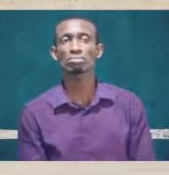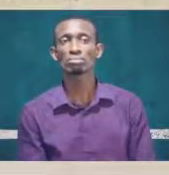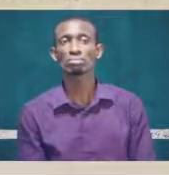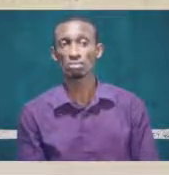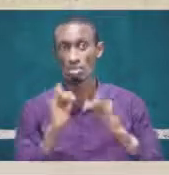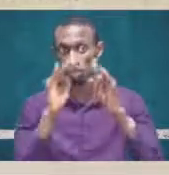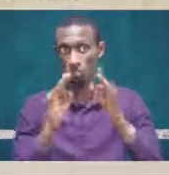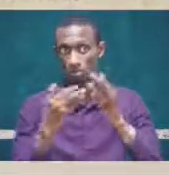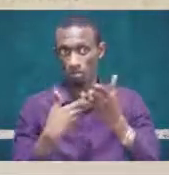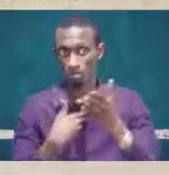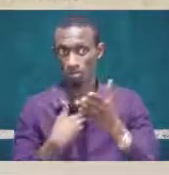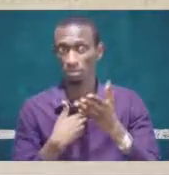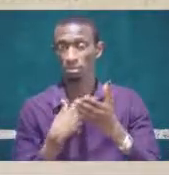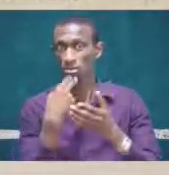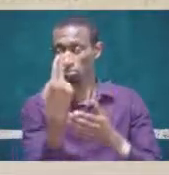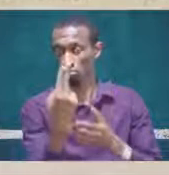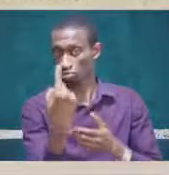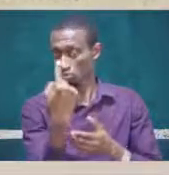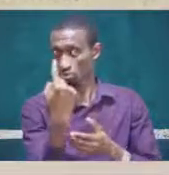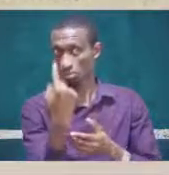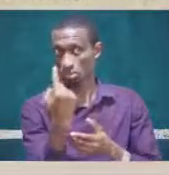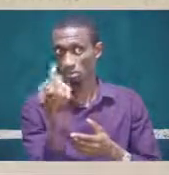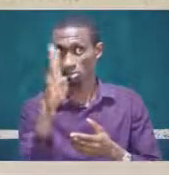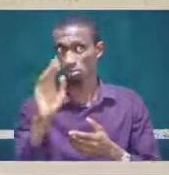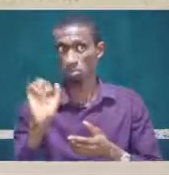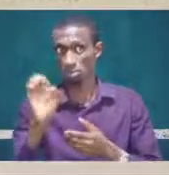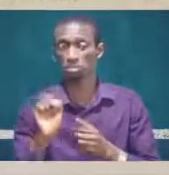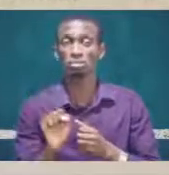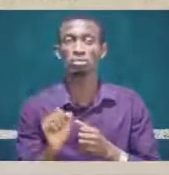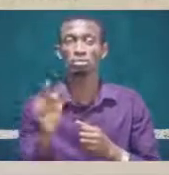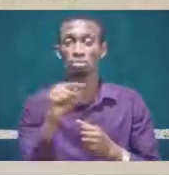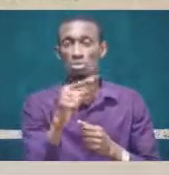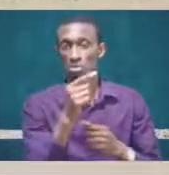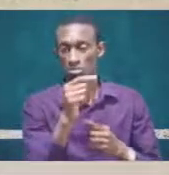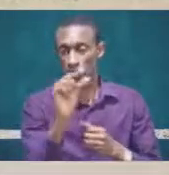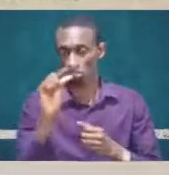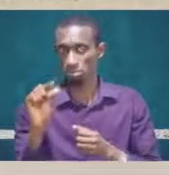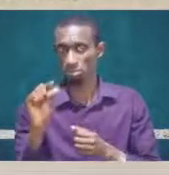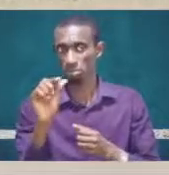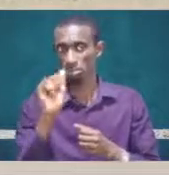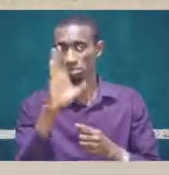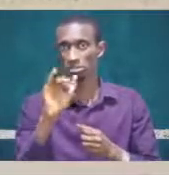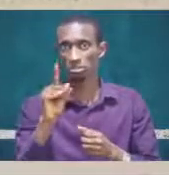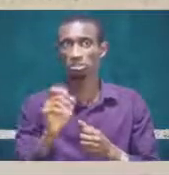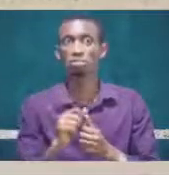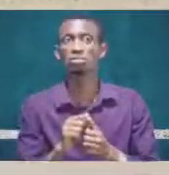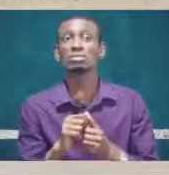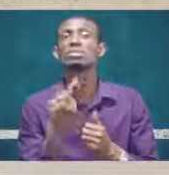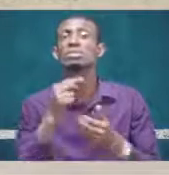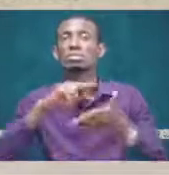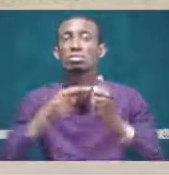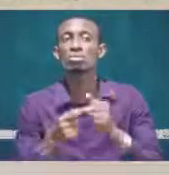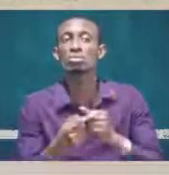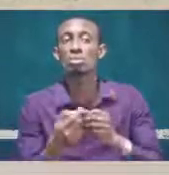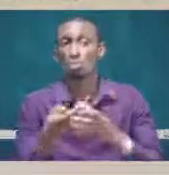if we had one base for each amino acid, then it means that out of A,